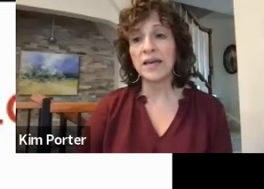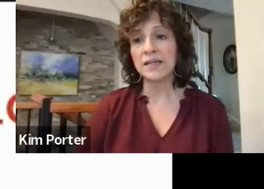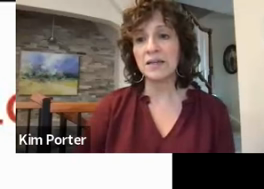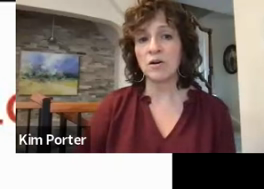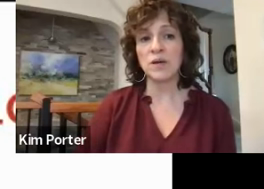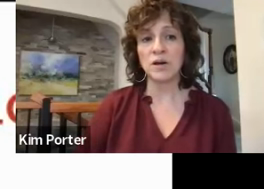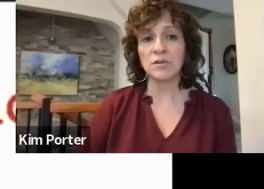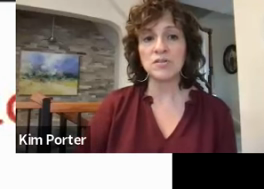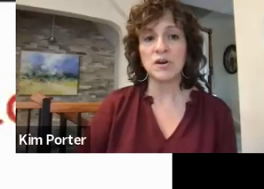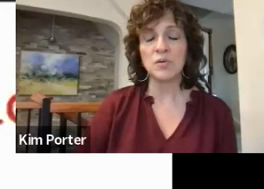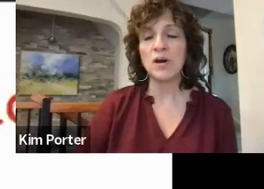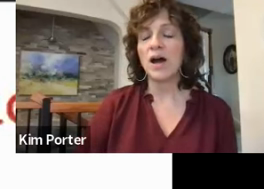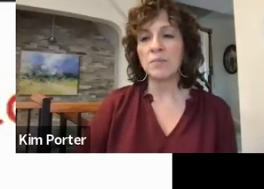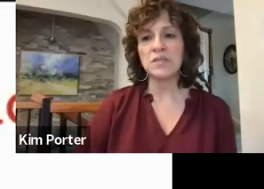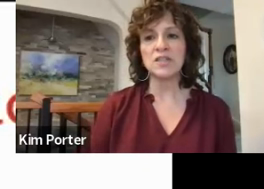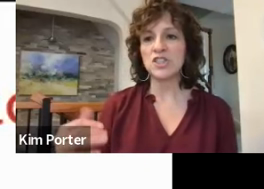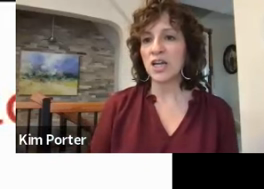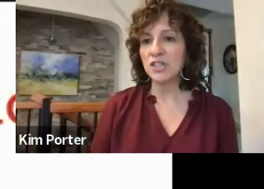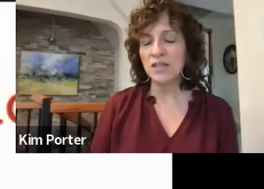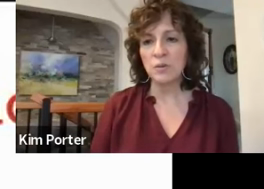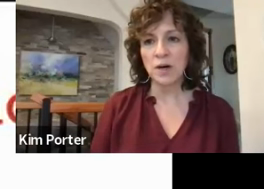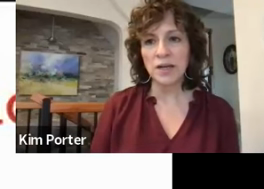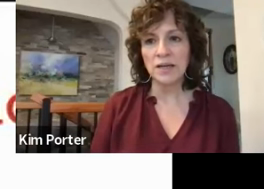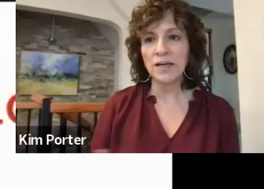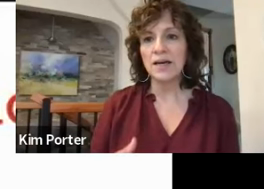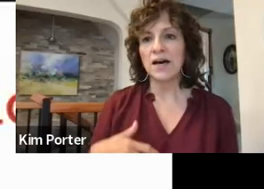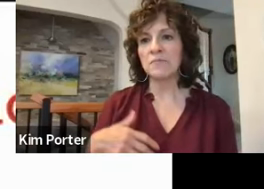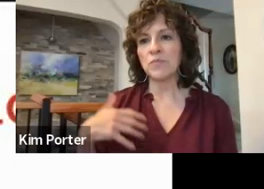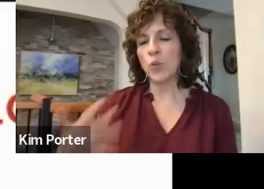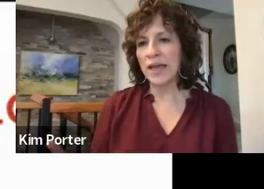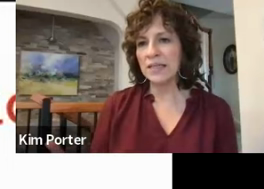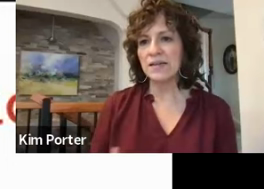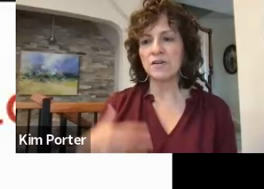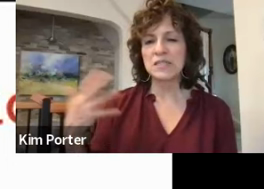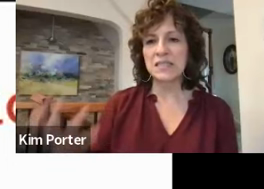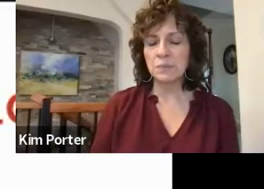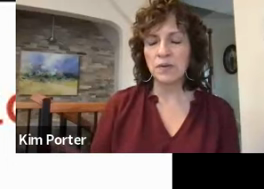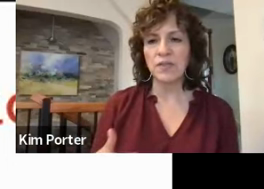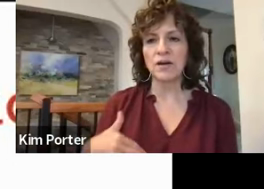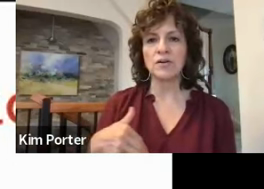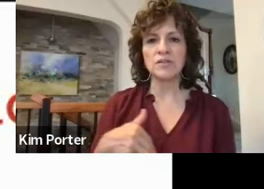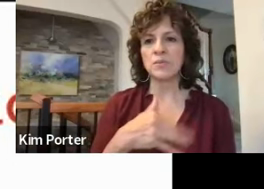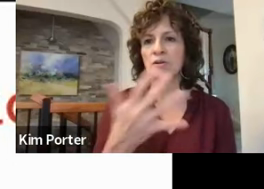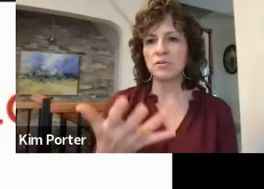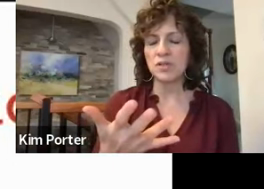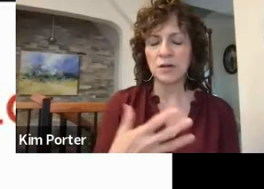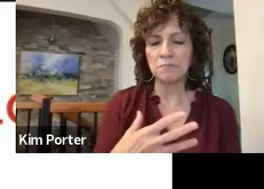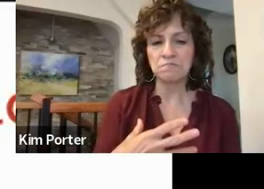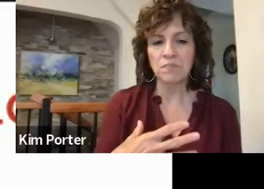comfortable handling on my own. So I'm seeing changes in their body, weight, their sleep, some of those